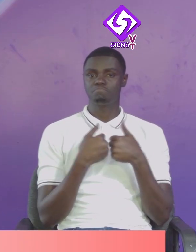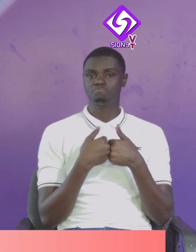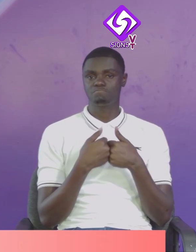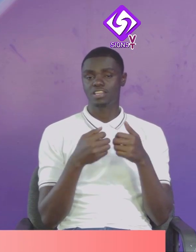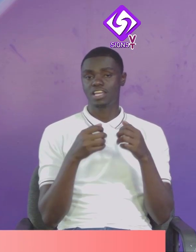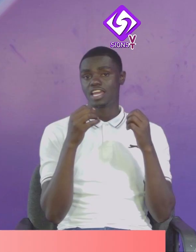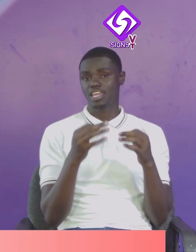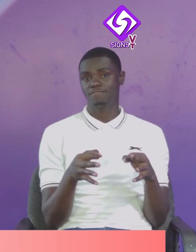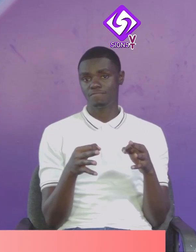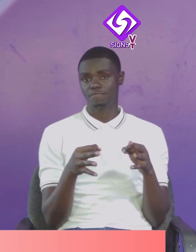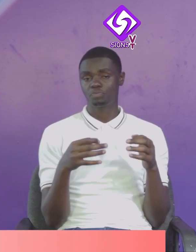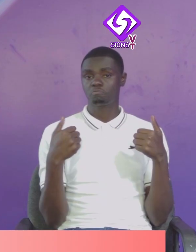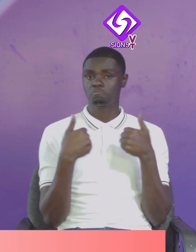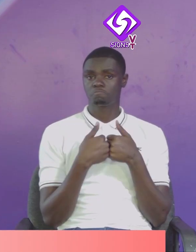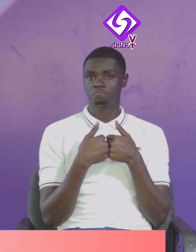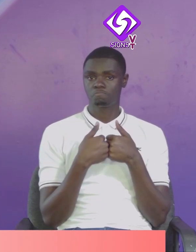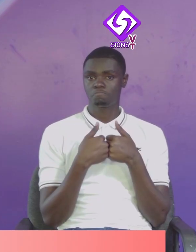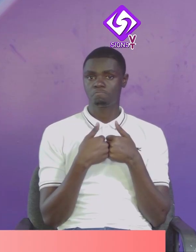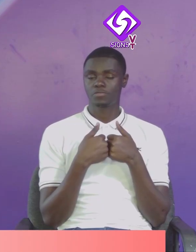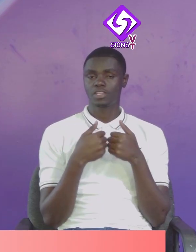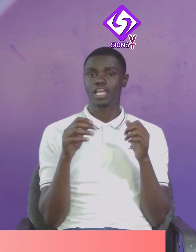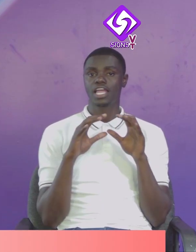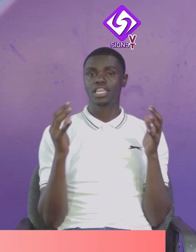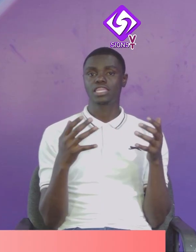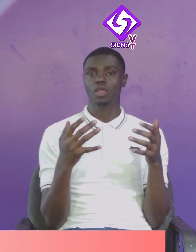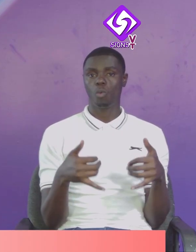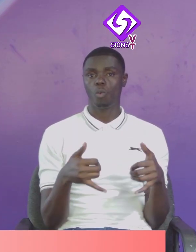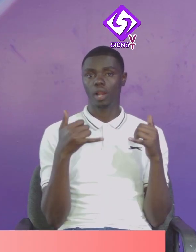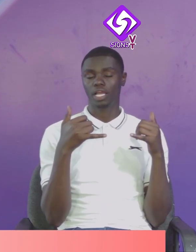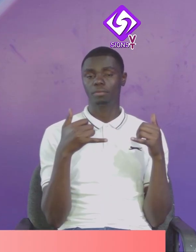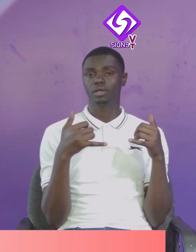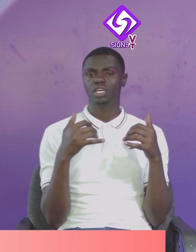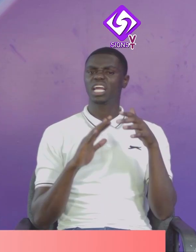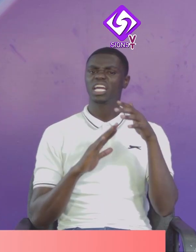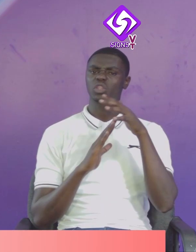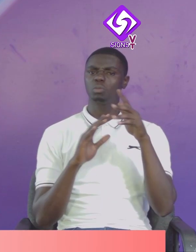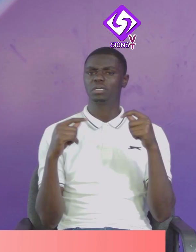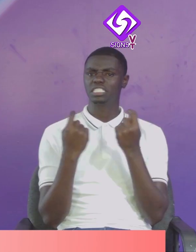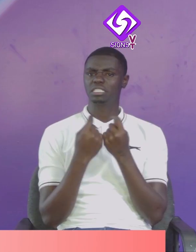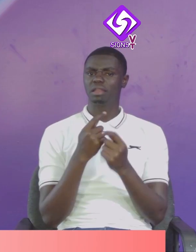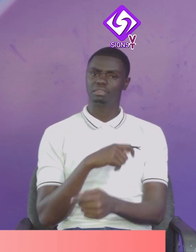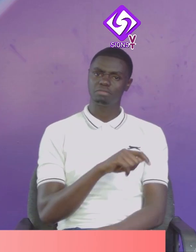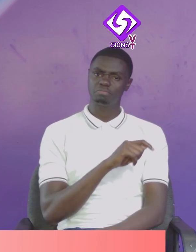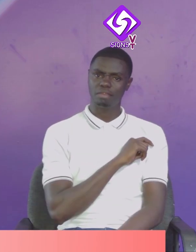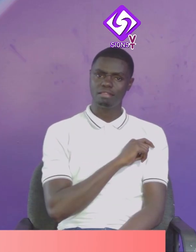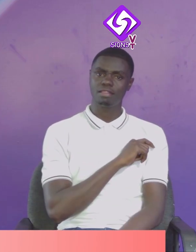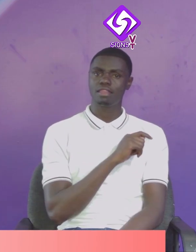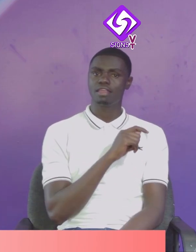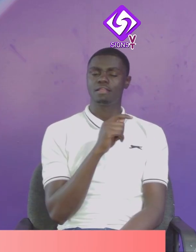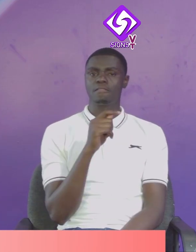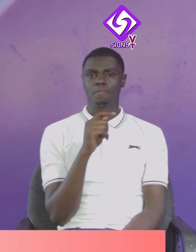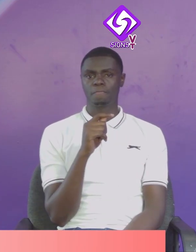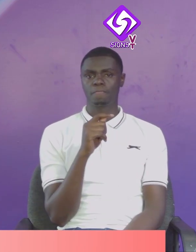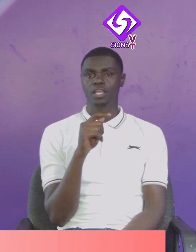if you are going to play a team ahead of the World Cup, maybe when you're going to play a top team like Spain, you